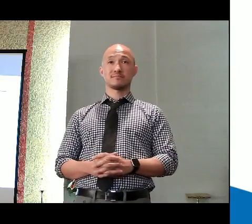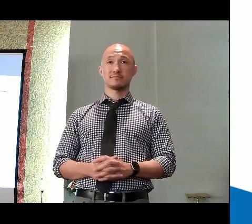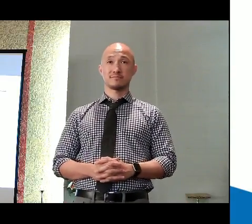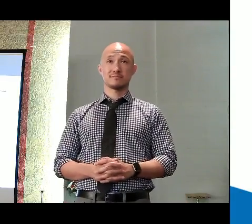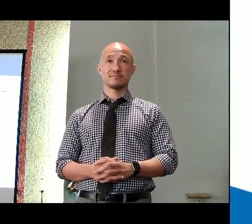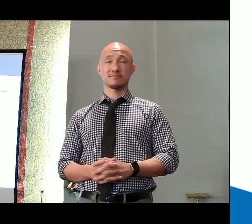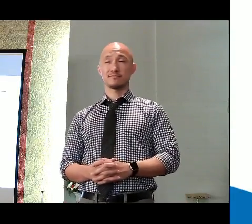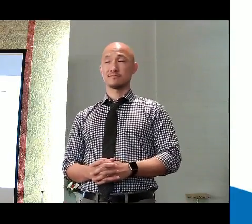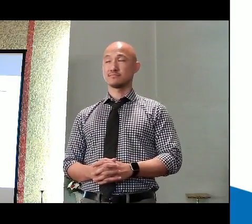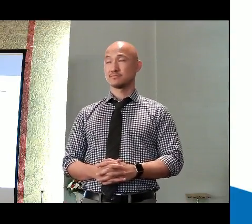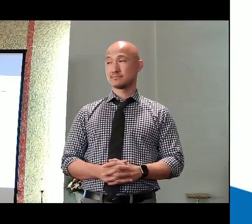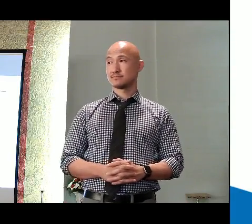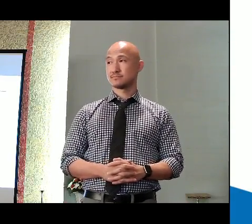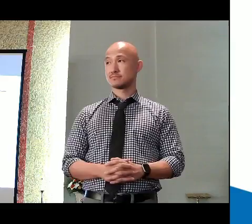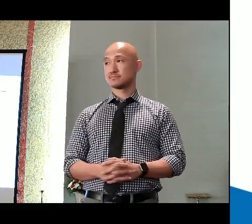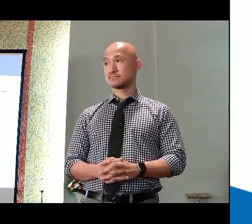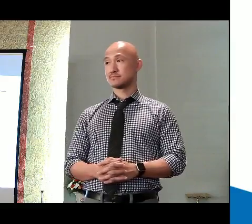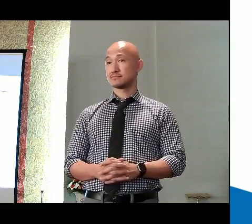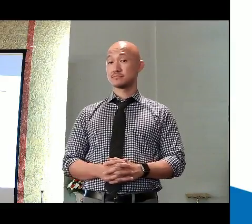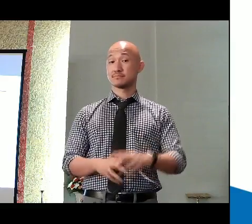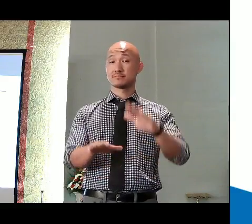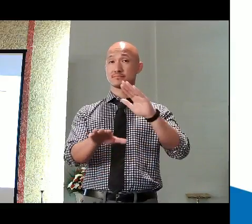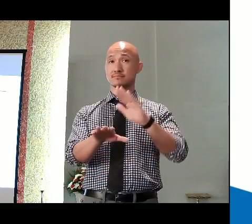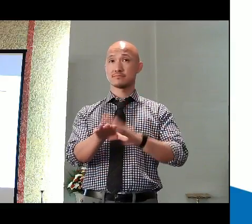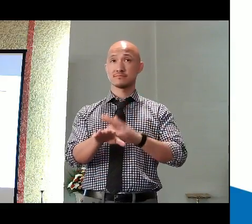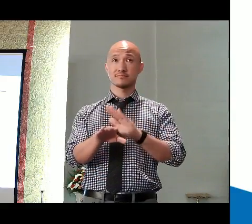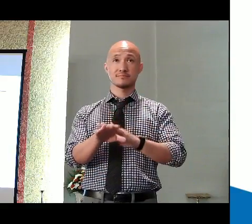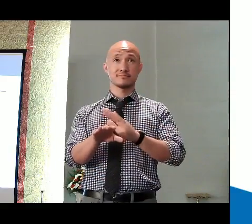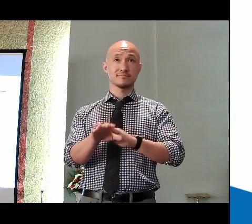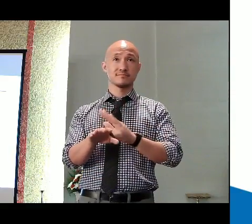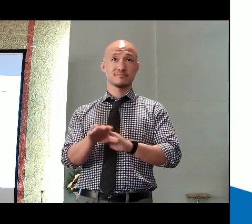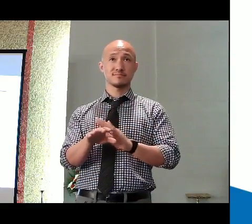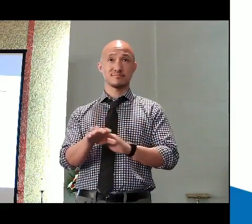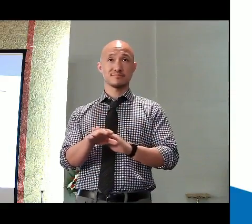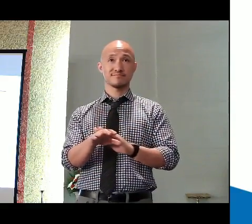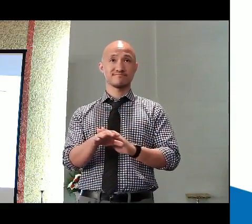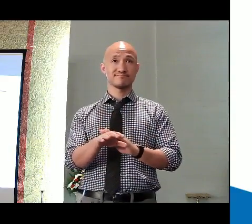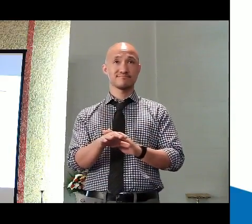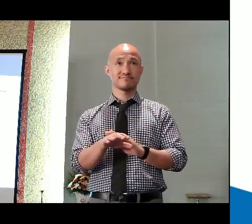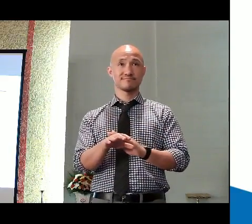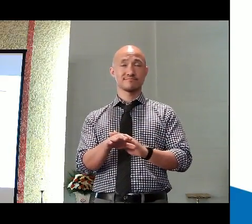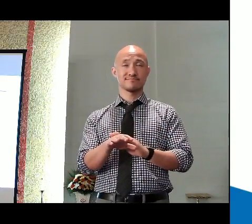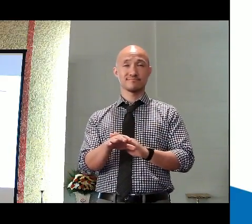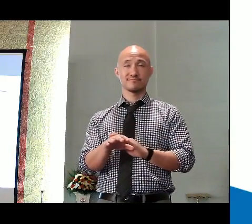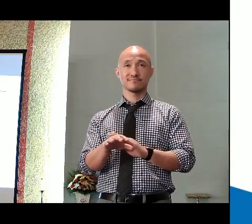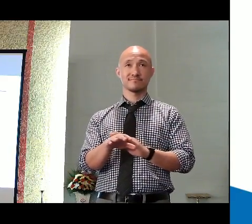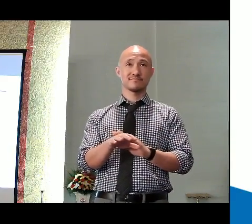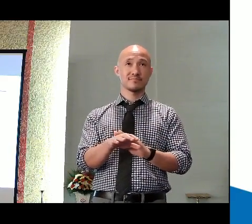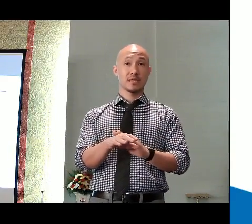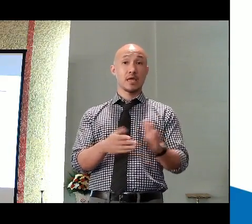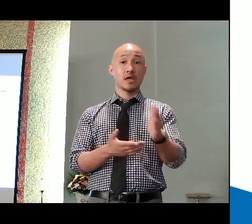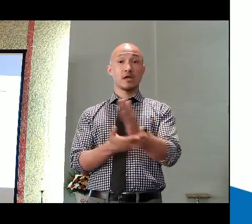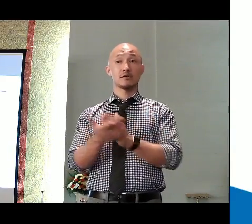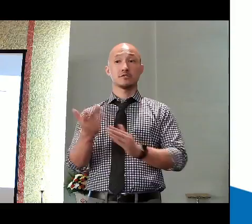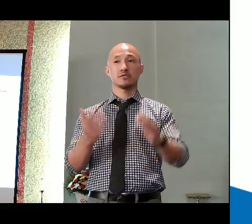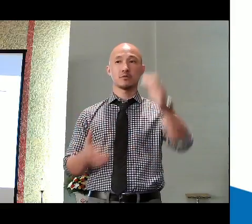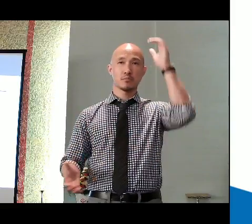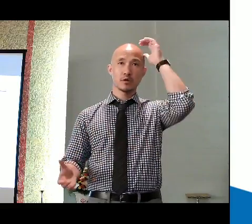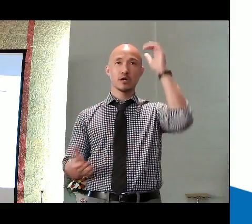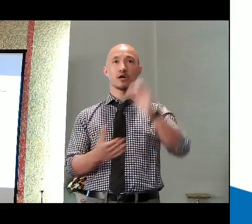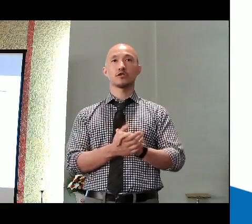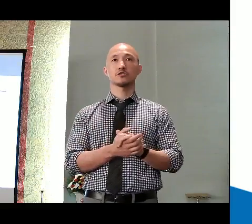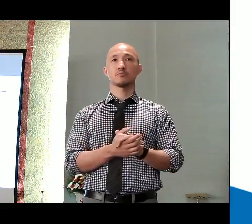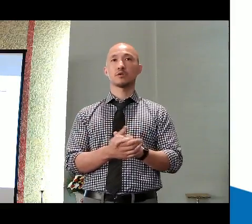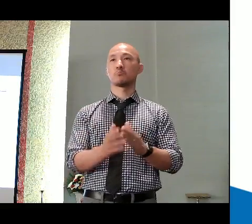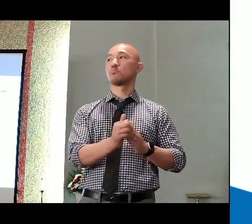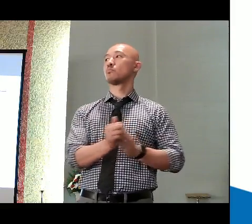your ego. Be careful, God says. That's not why you're the head, to feed your ego. You're